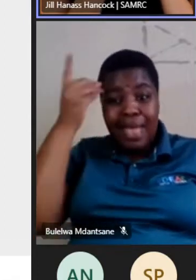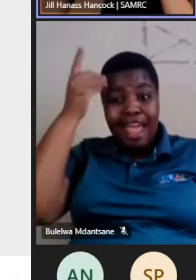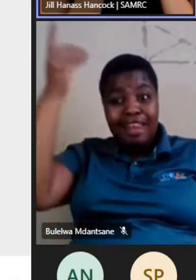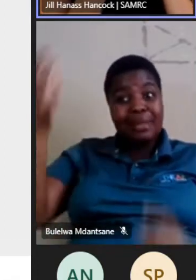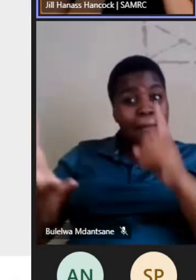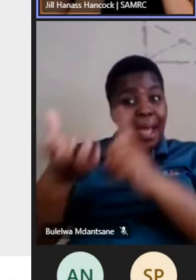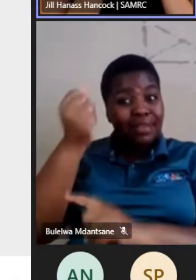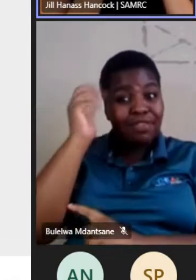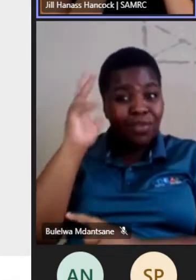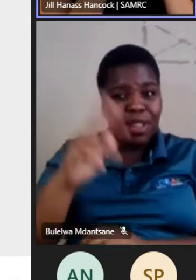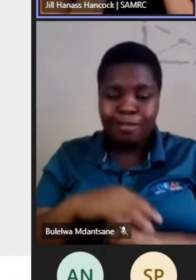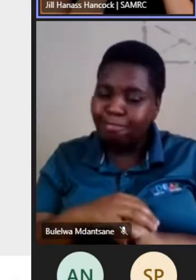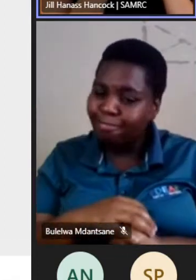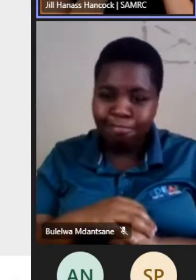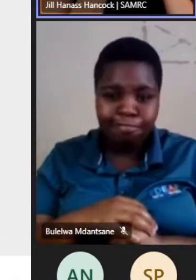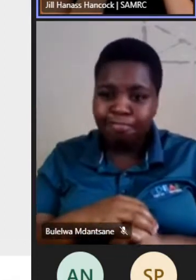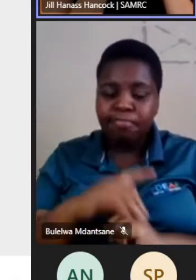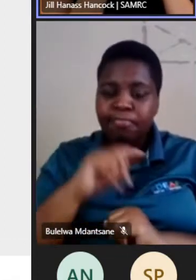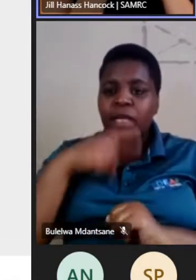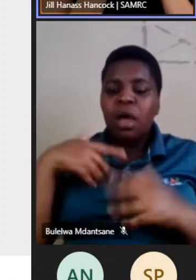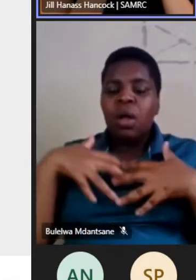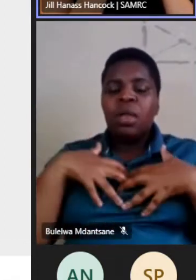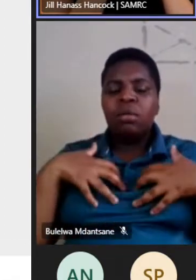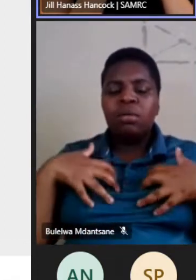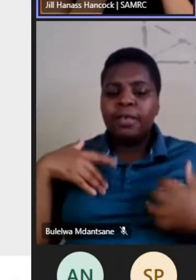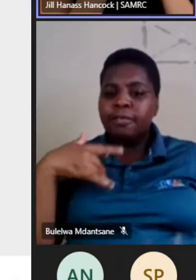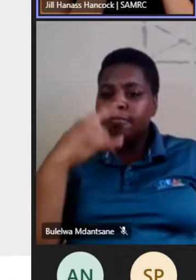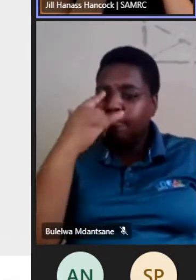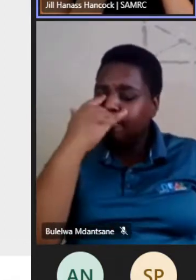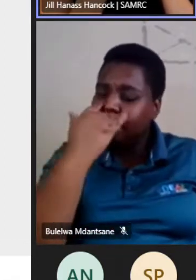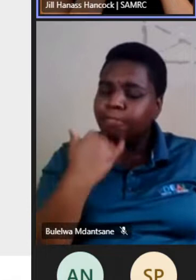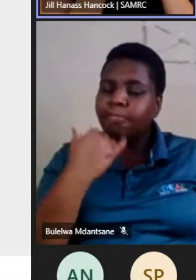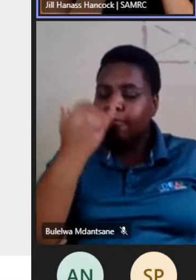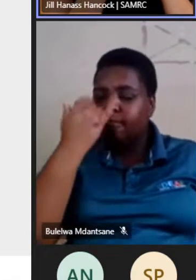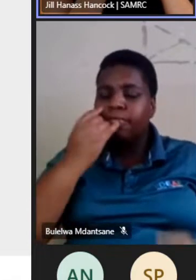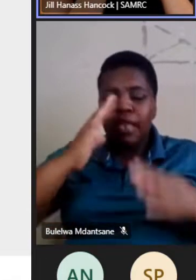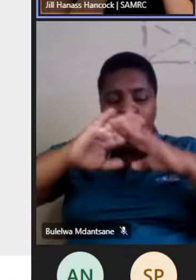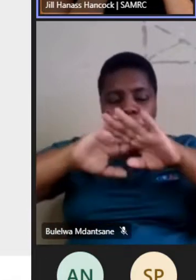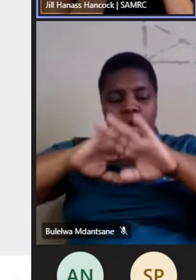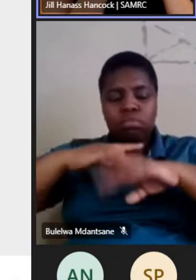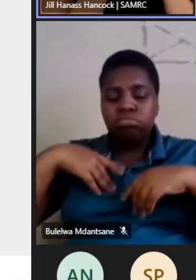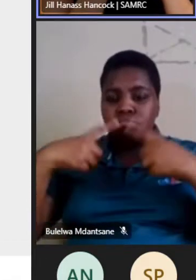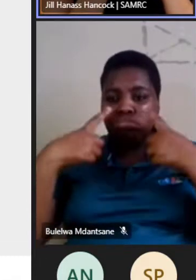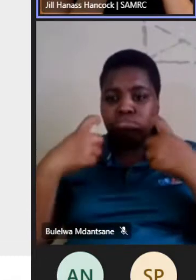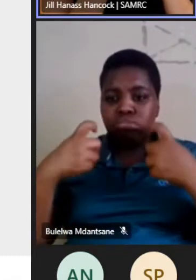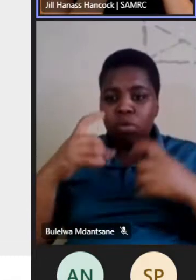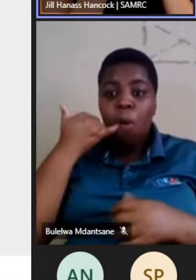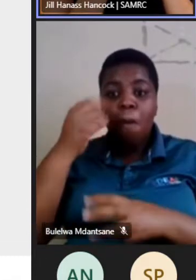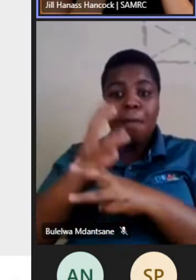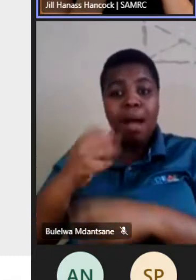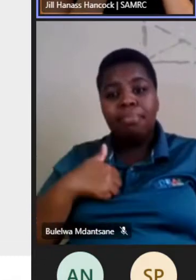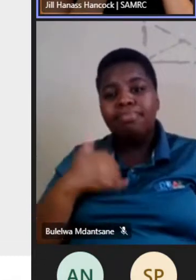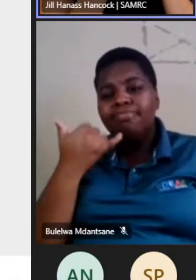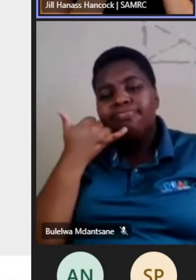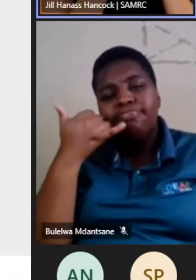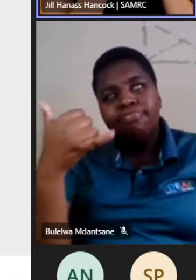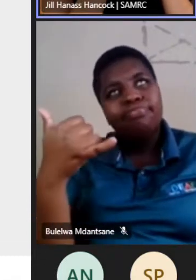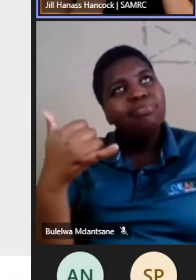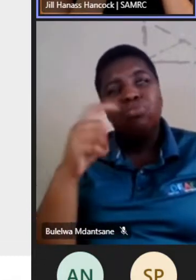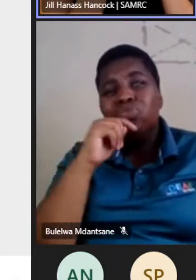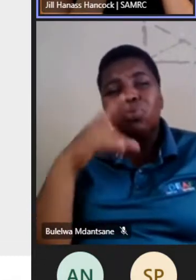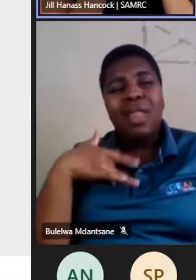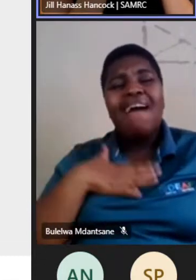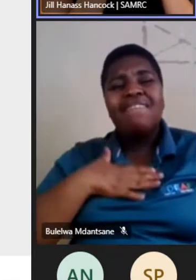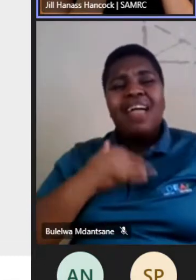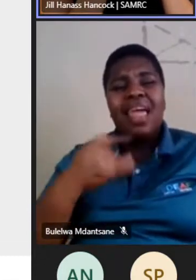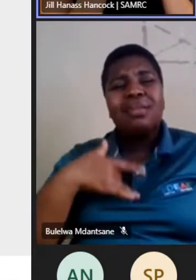was devastated. I used to cry at night. I would call my mother and say, you know, today I feel like taking my life.